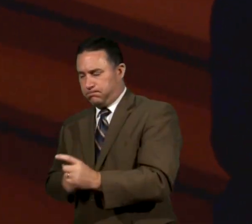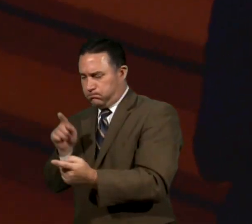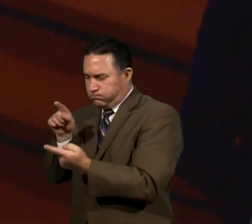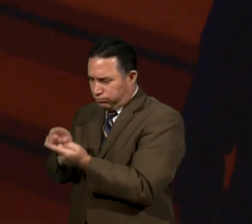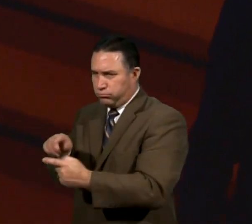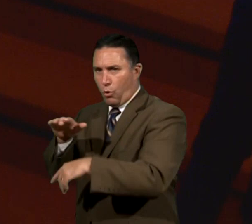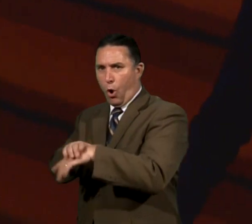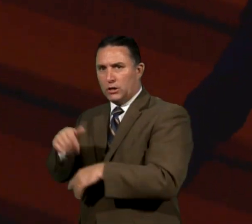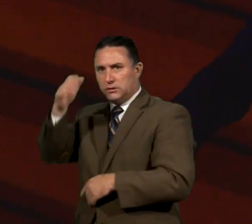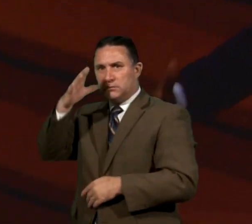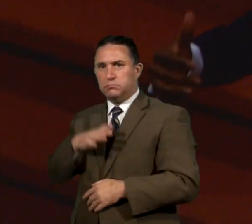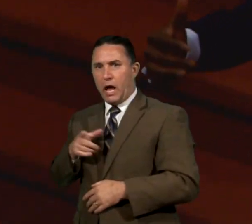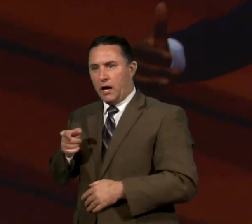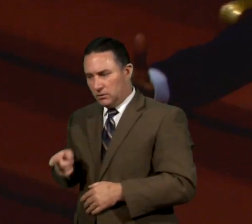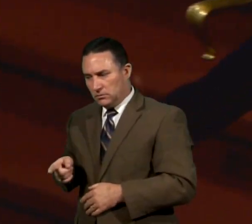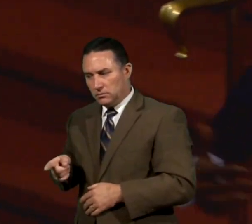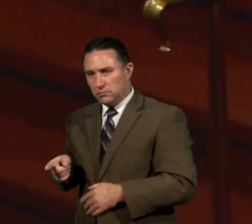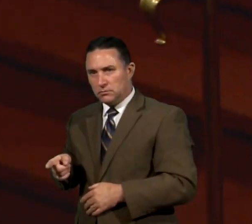upon this man,